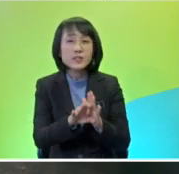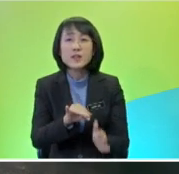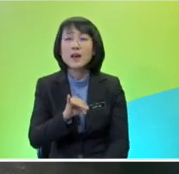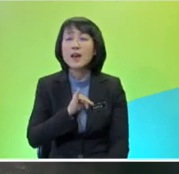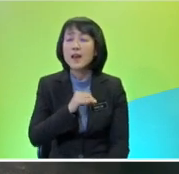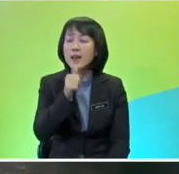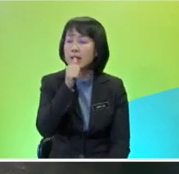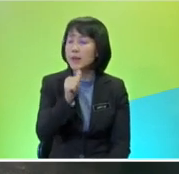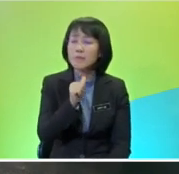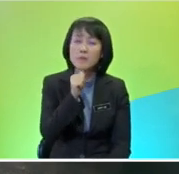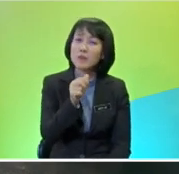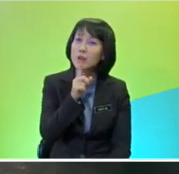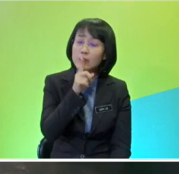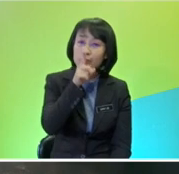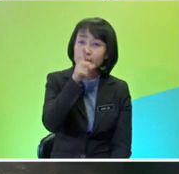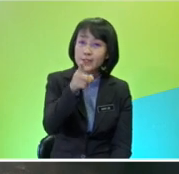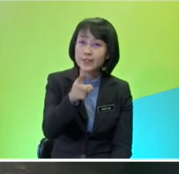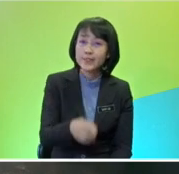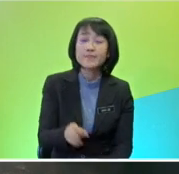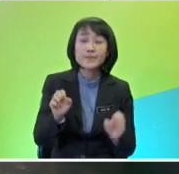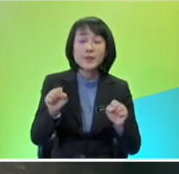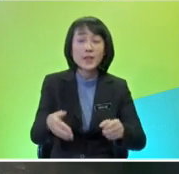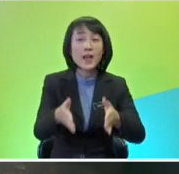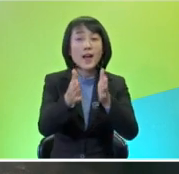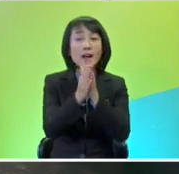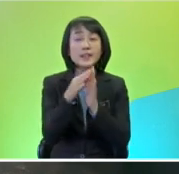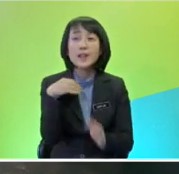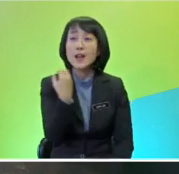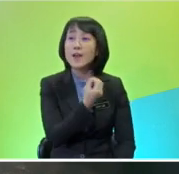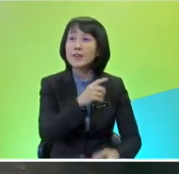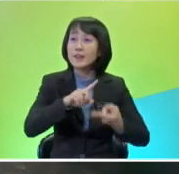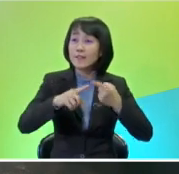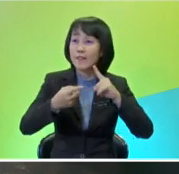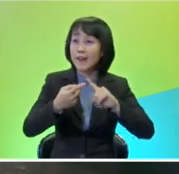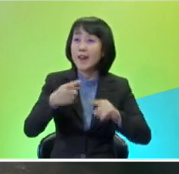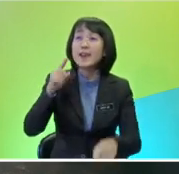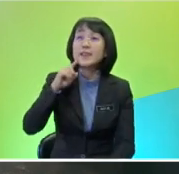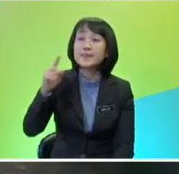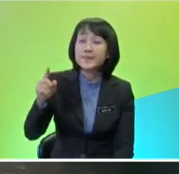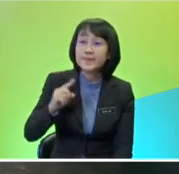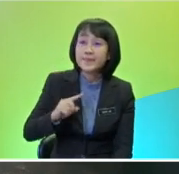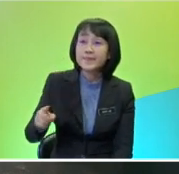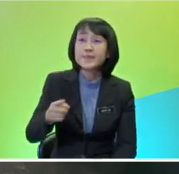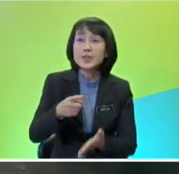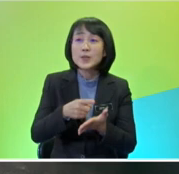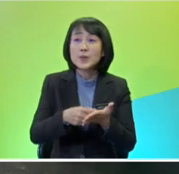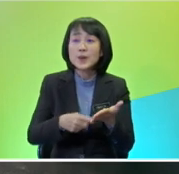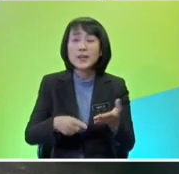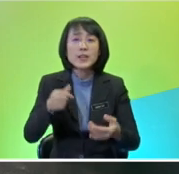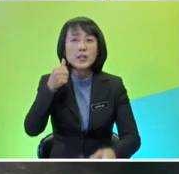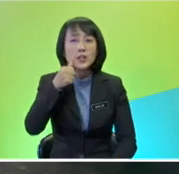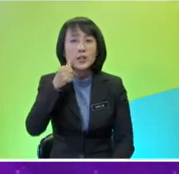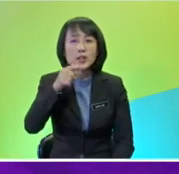sure. Ah, can we ask our friend here, Zahra? Zahra, what did the girl say just